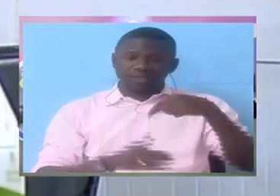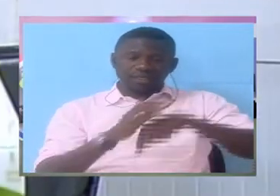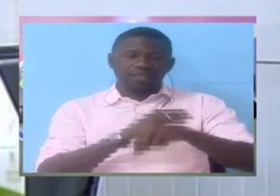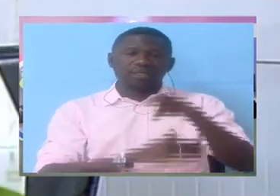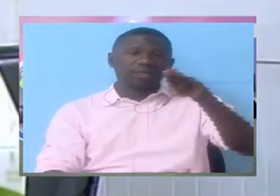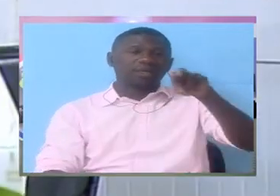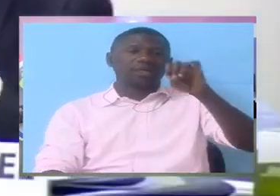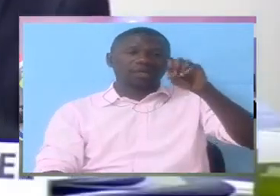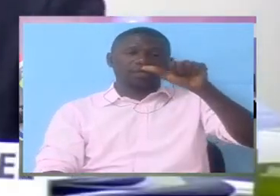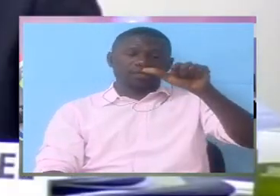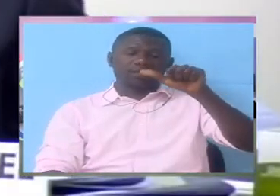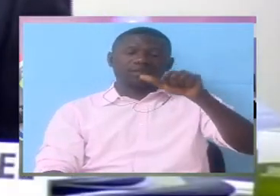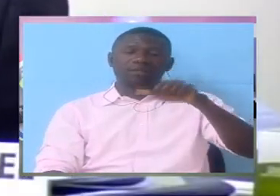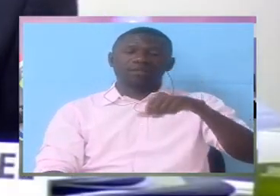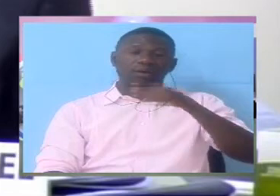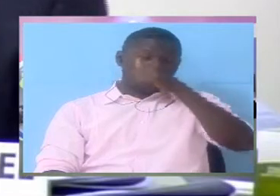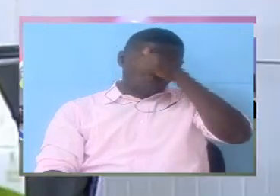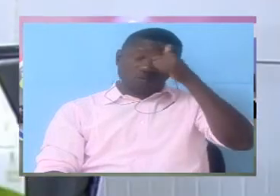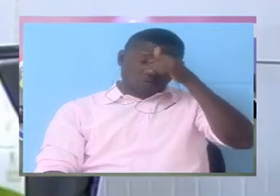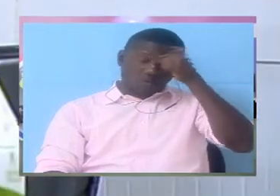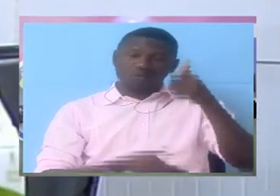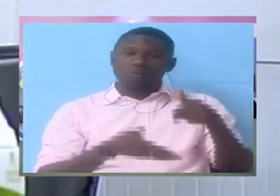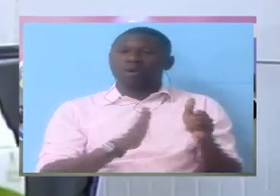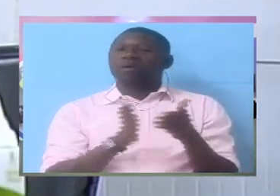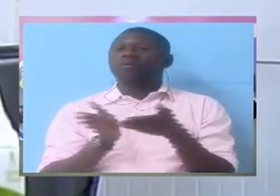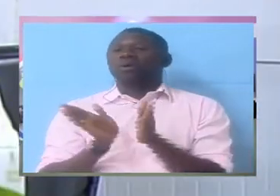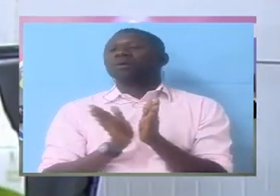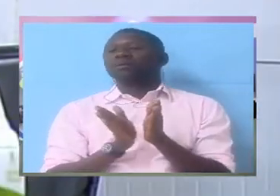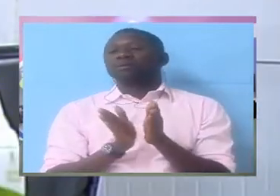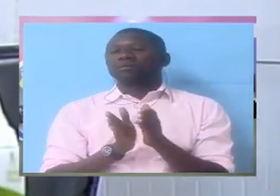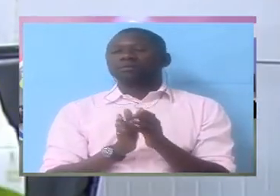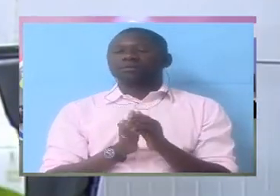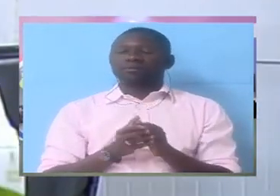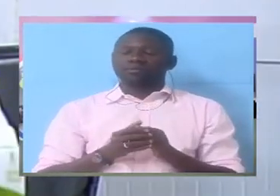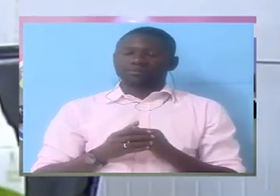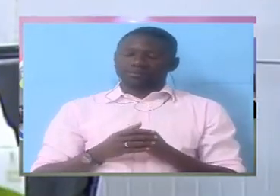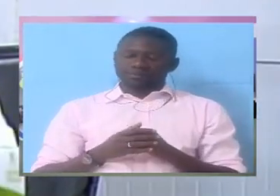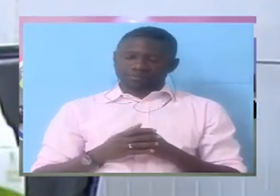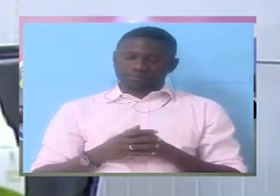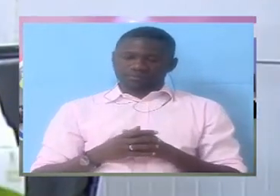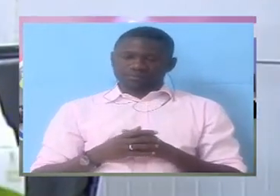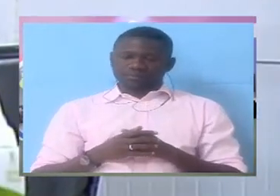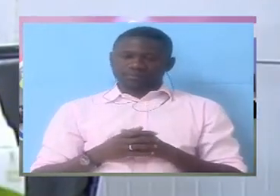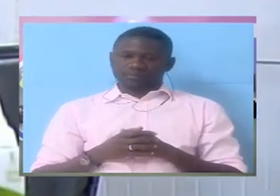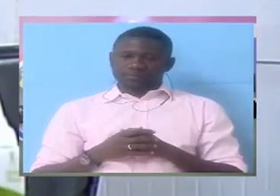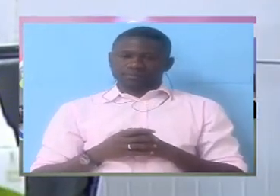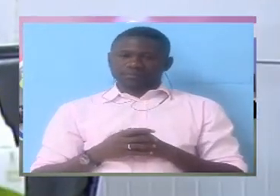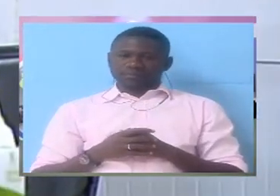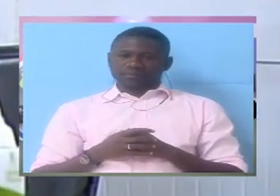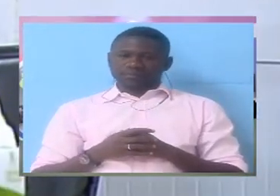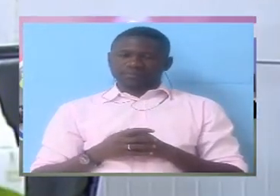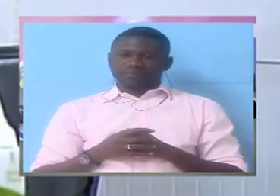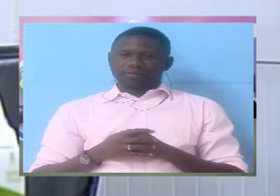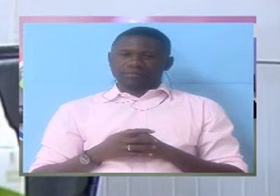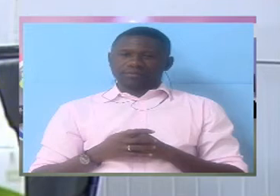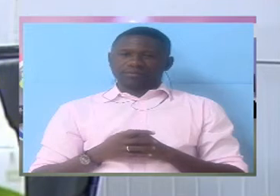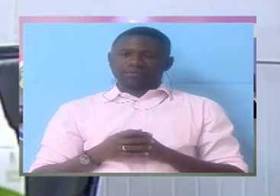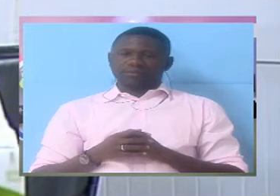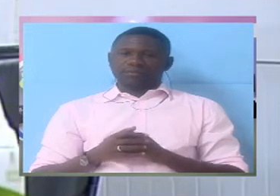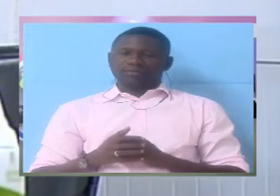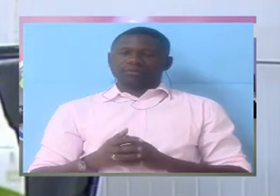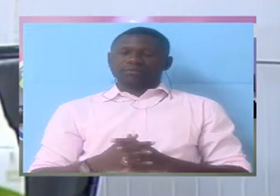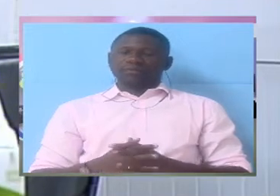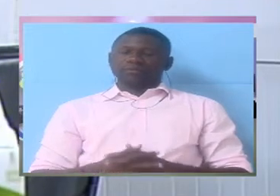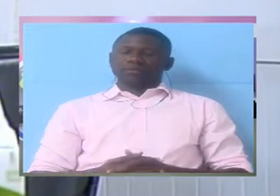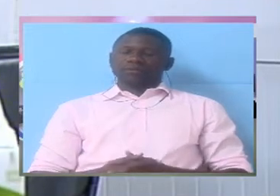organization. Operationally, director of member do ko tamandir nyalla atala mot me yalon ko ni nata do ko sembola karola atala